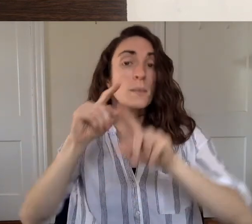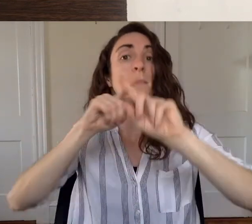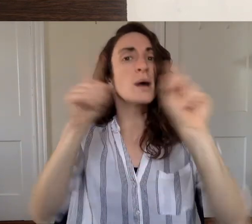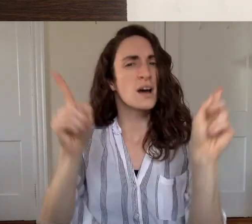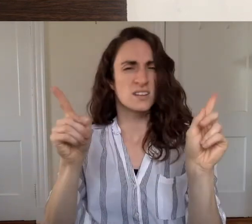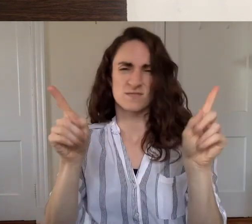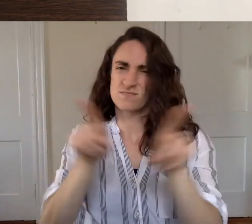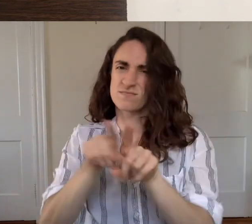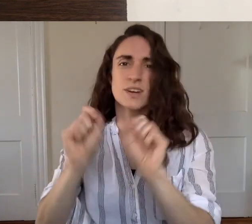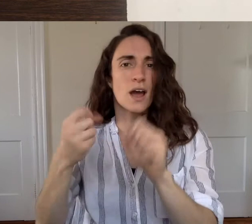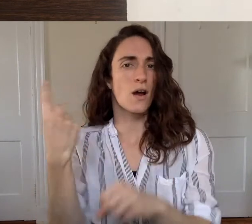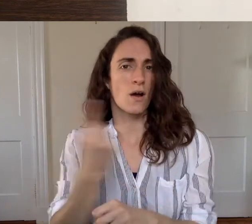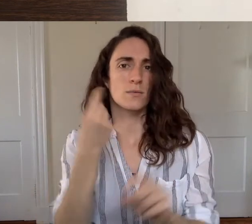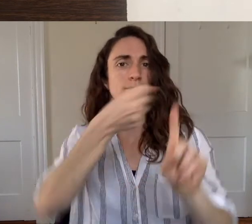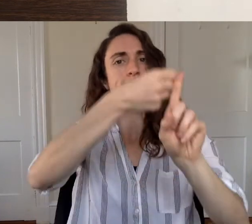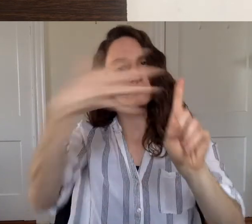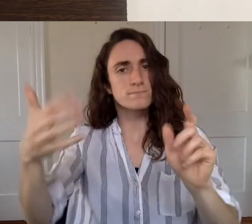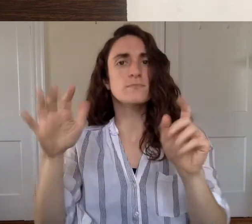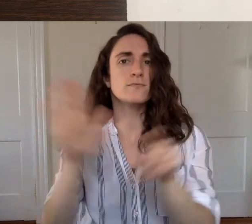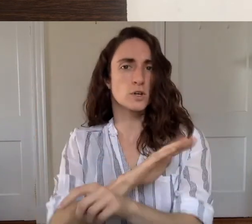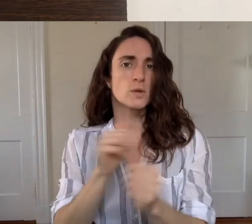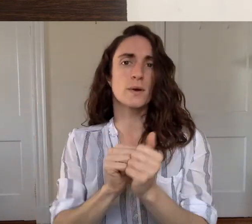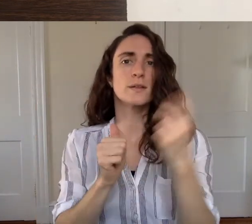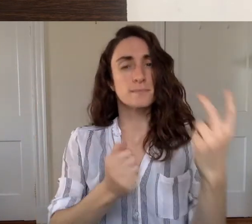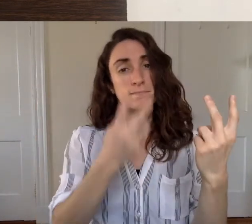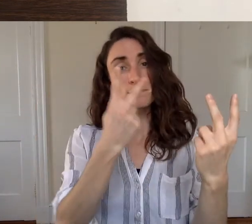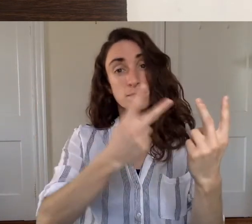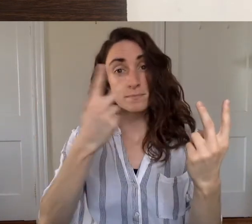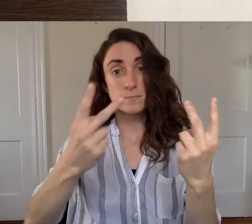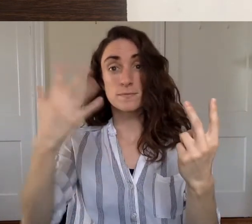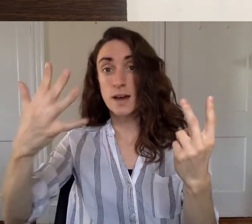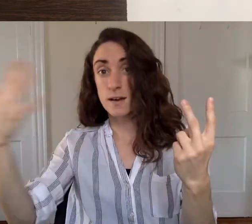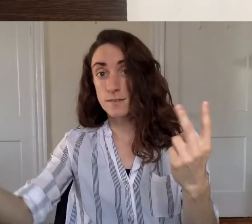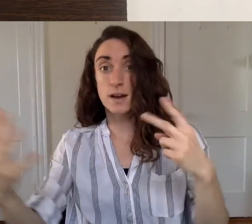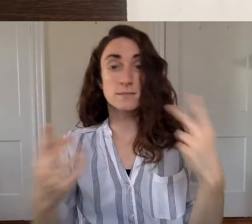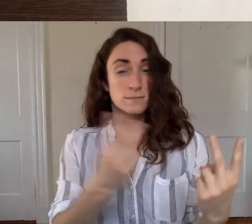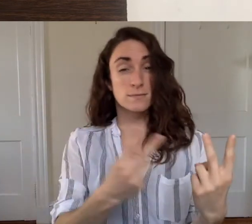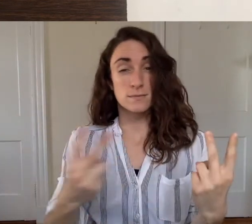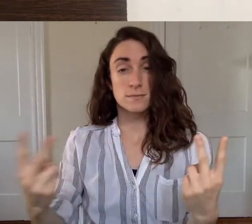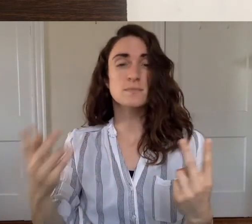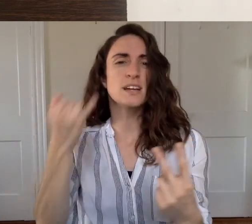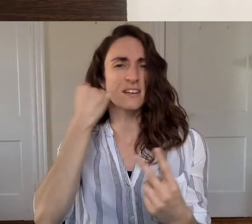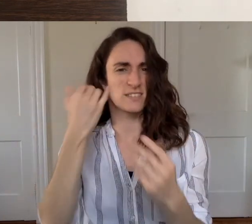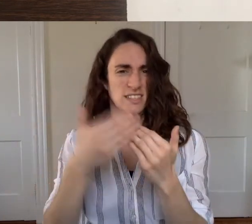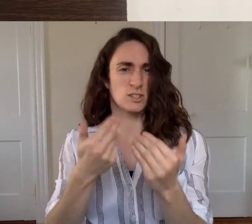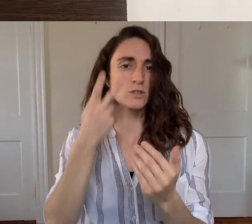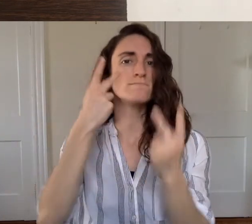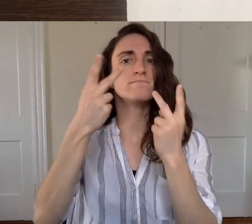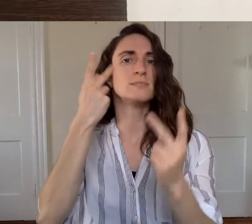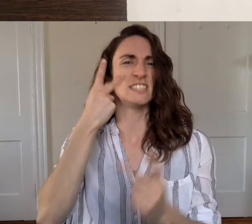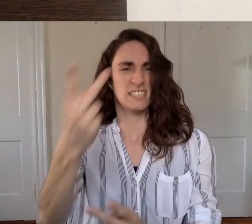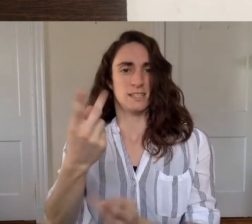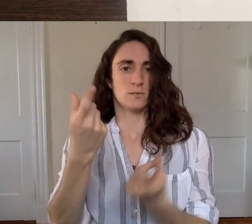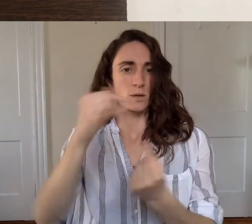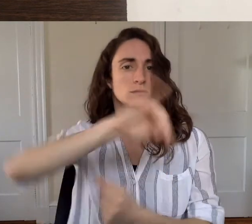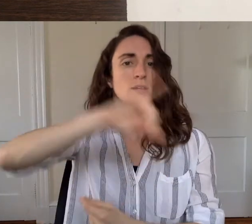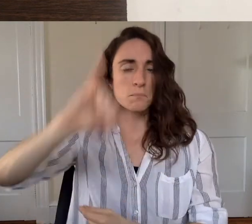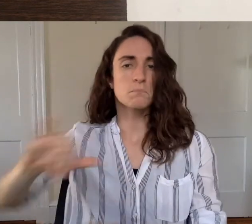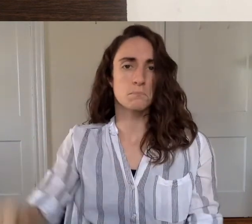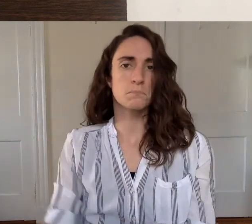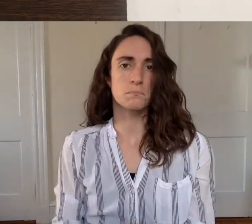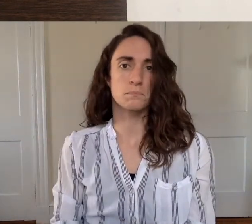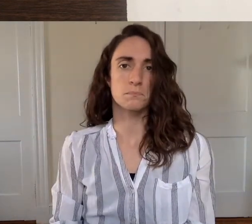Using exponents can be a helpful and quick way to find the GCF, but it's also fine to write out the repeated multiplication if that helps you visualize the shared elements.